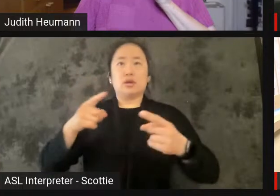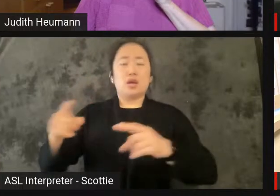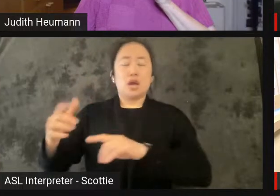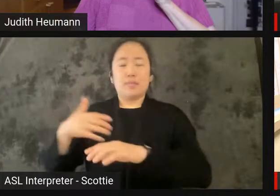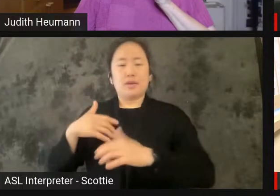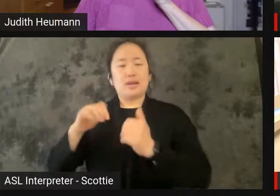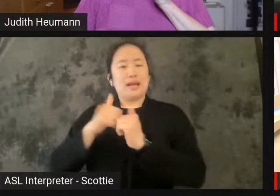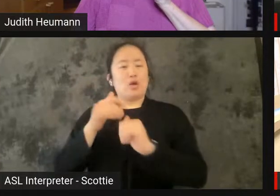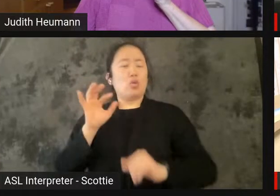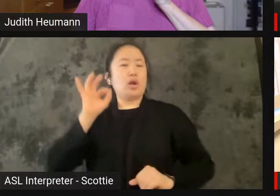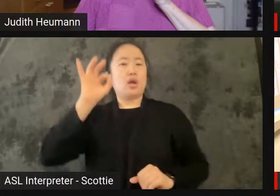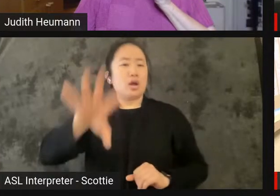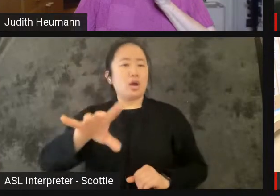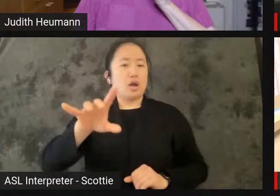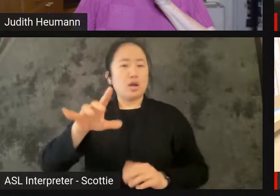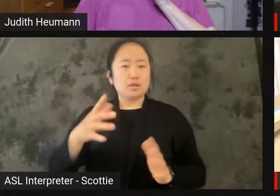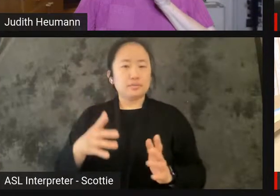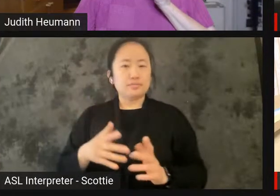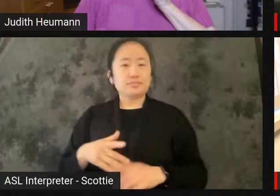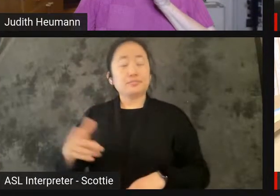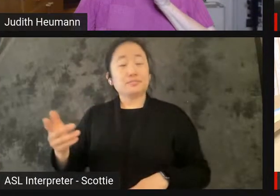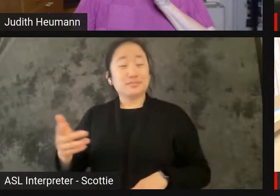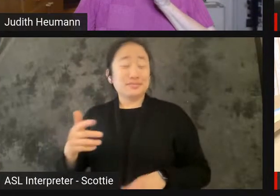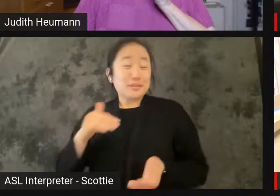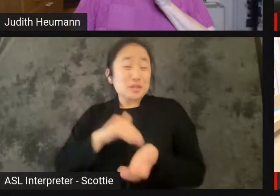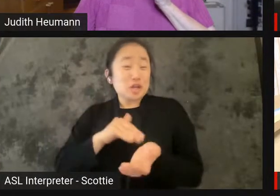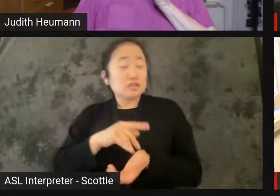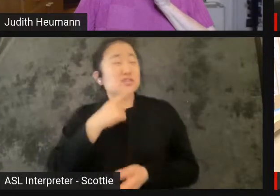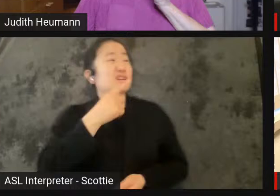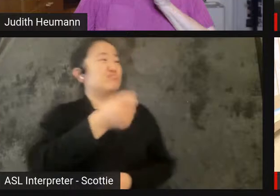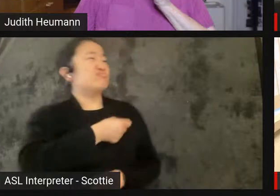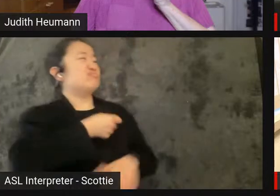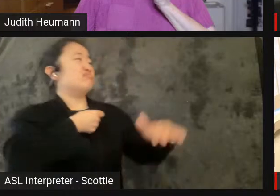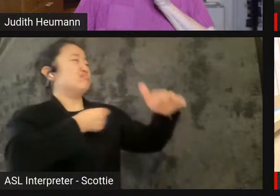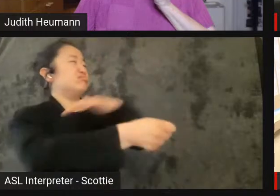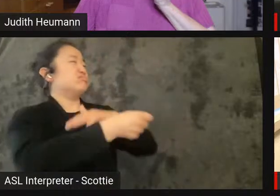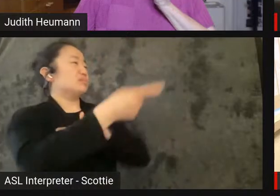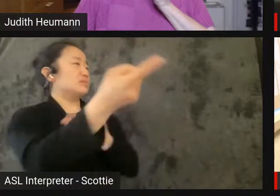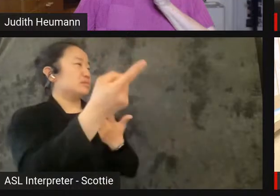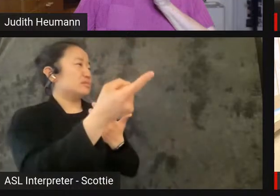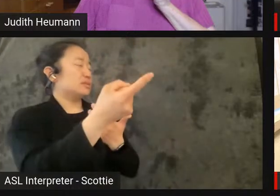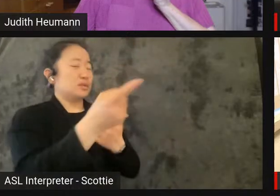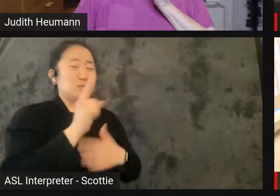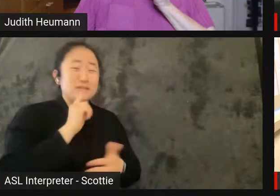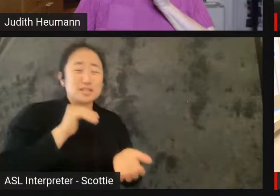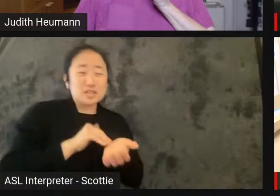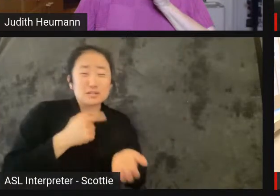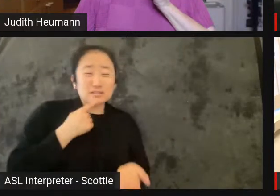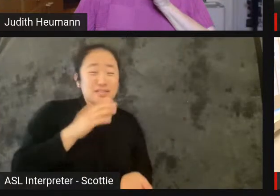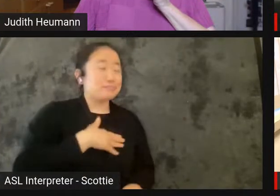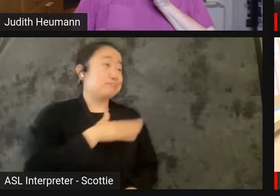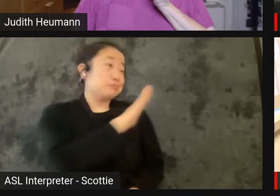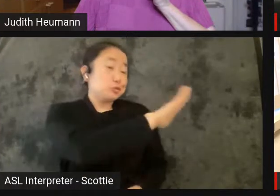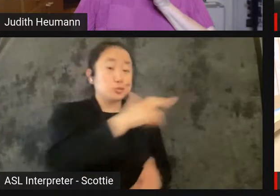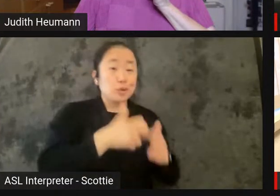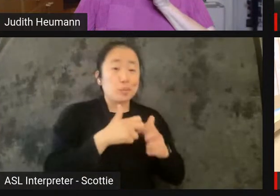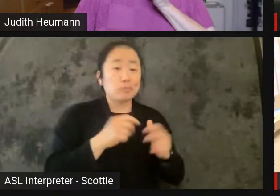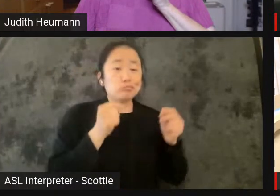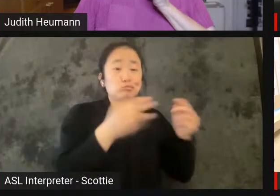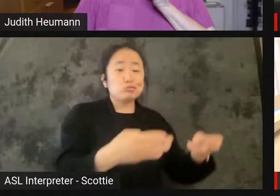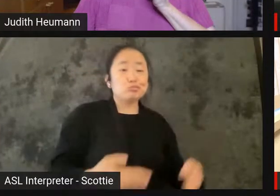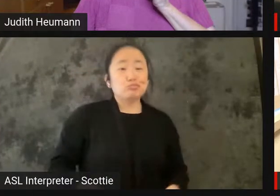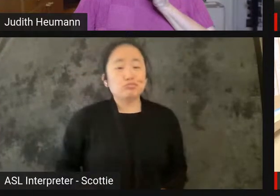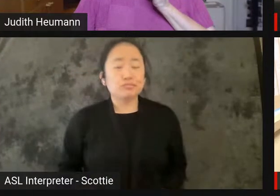have said, look, this is a collective problem. And what he was saying to them, this is your problem as an individual, family.